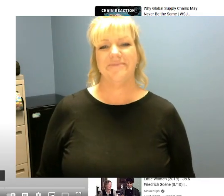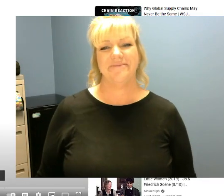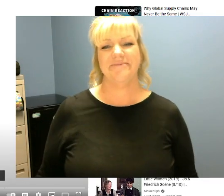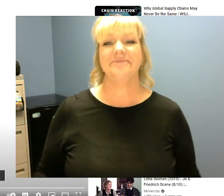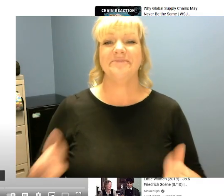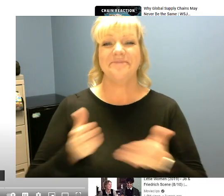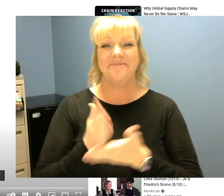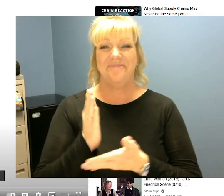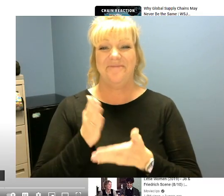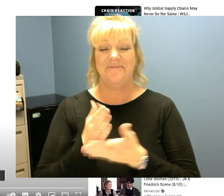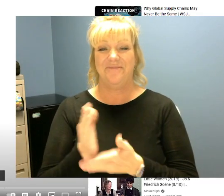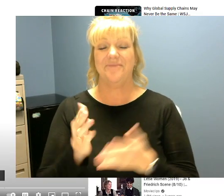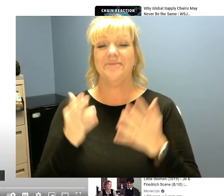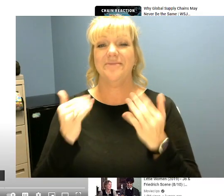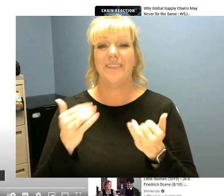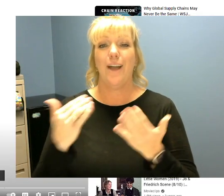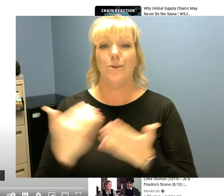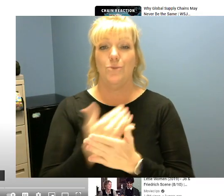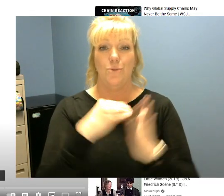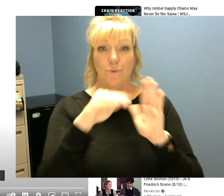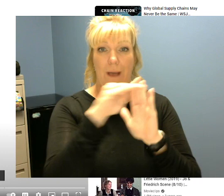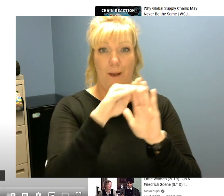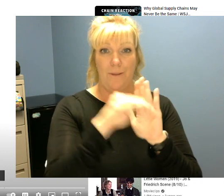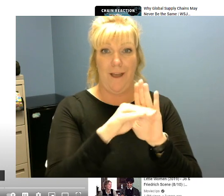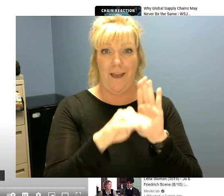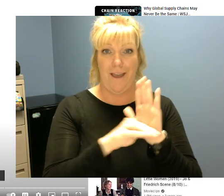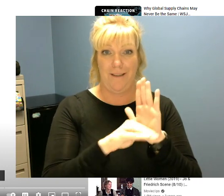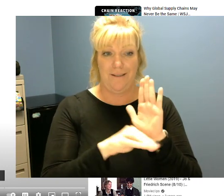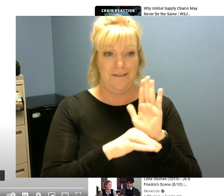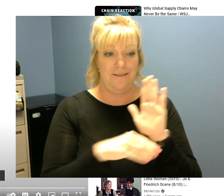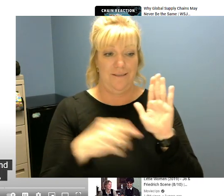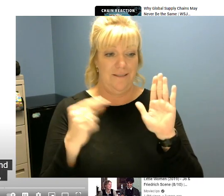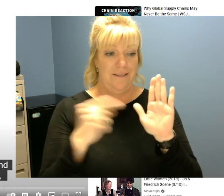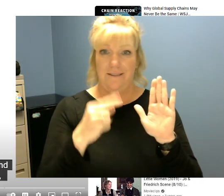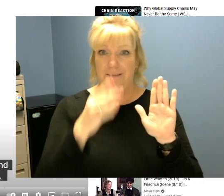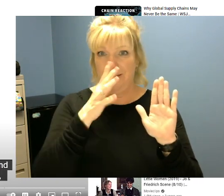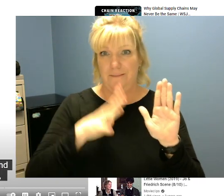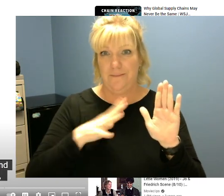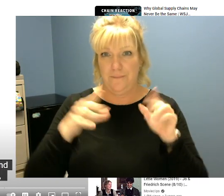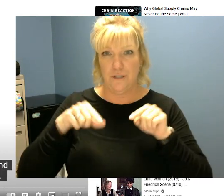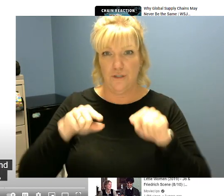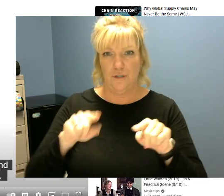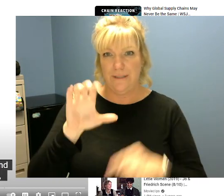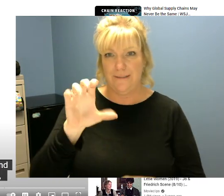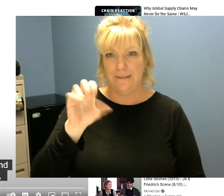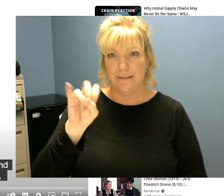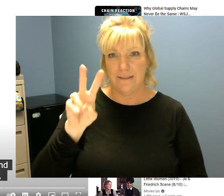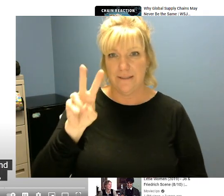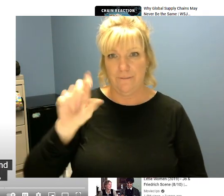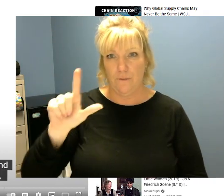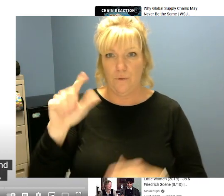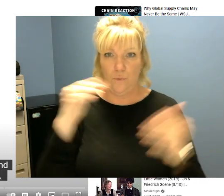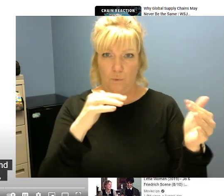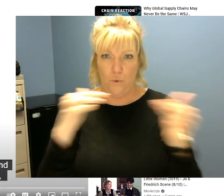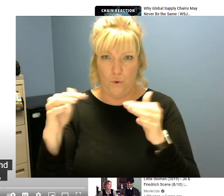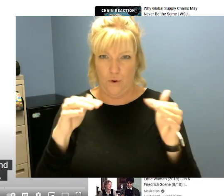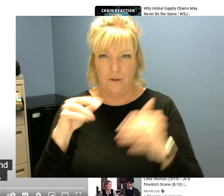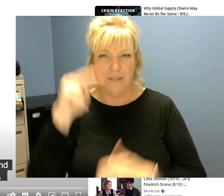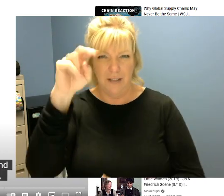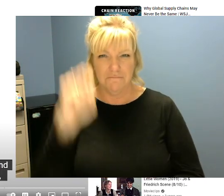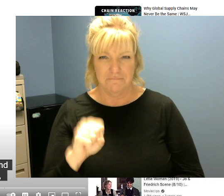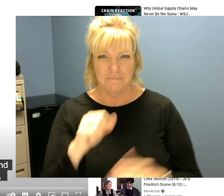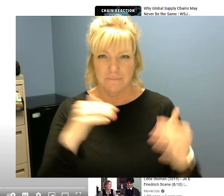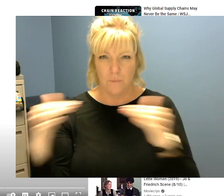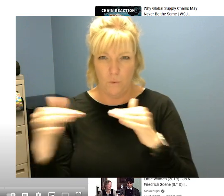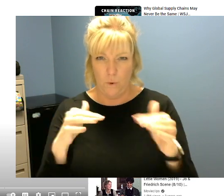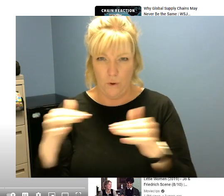All right, so in this outline, we're looking at women in the Civil War. And one of the things we want to keep doing is seeing how we can kind of connect it back to the American